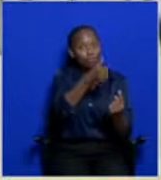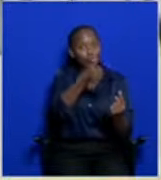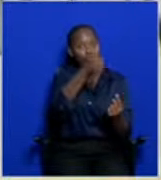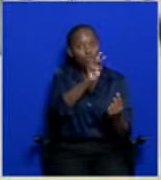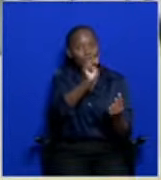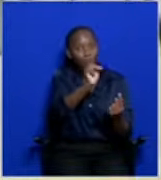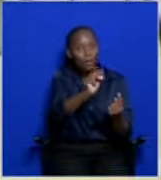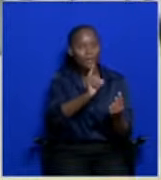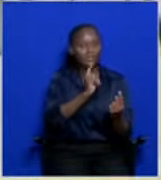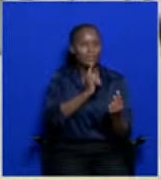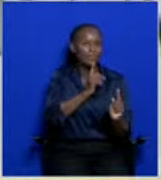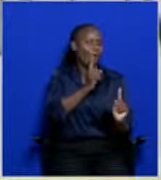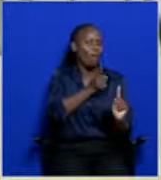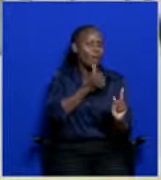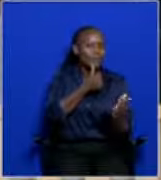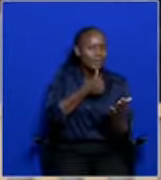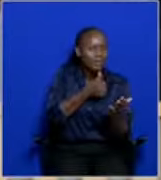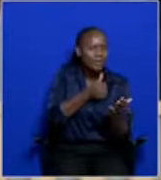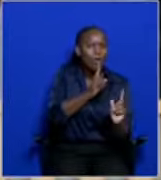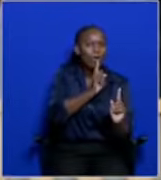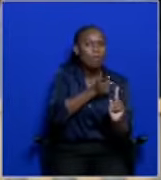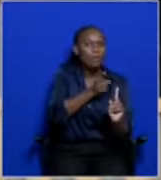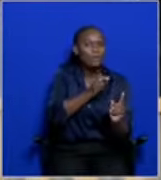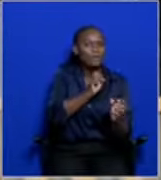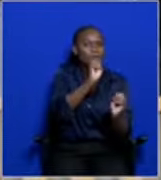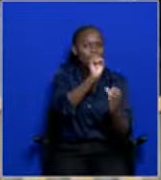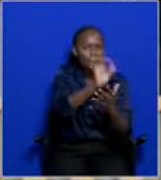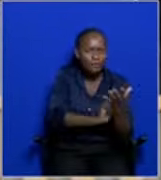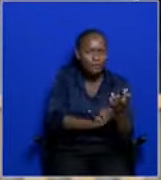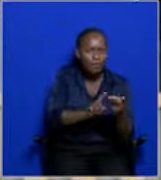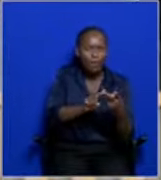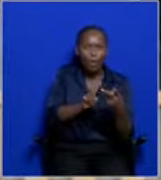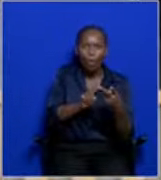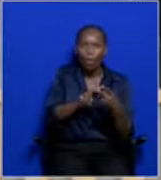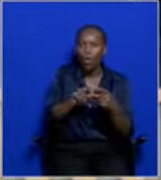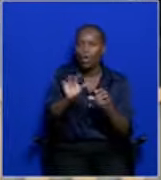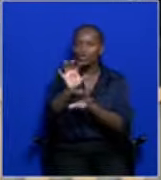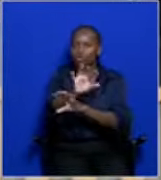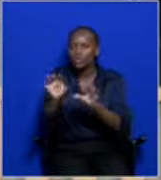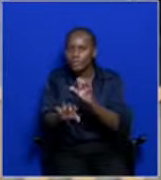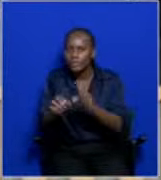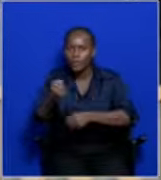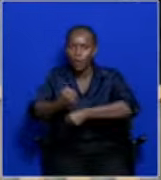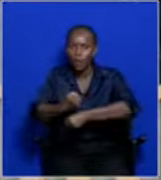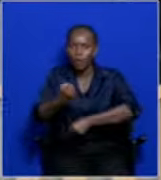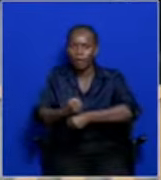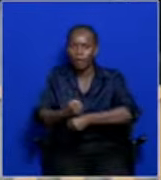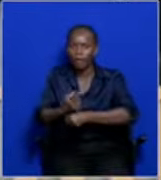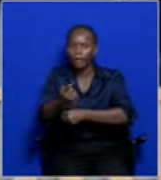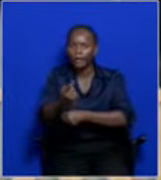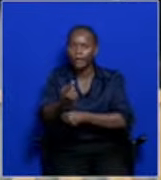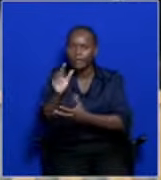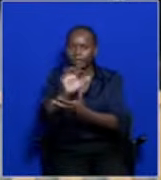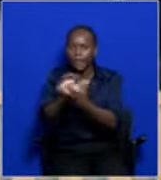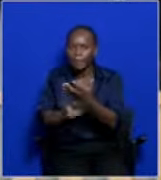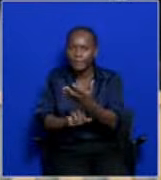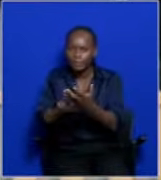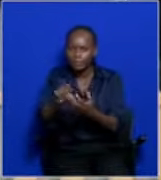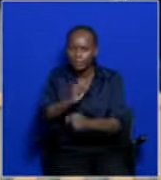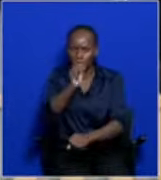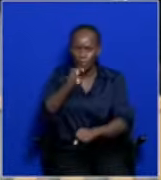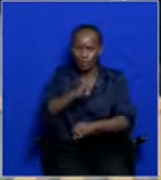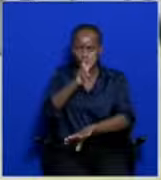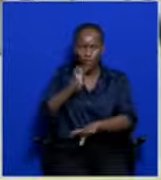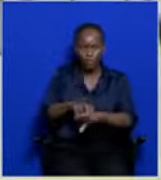off statement, I do not need to inform Chief Mapie today that I'm going to take